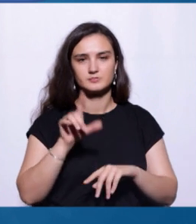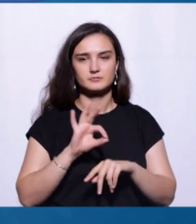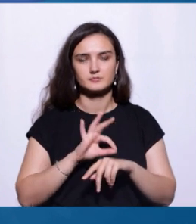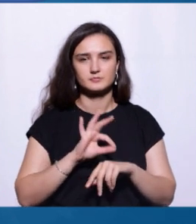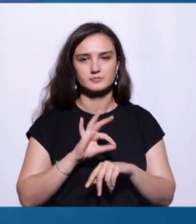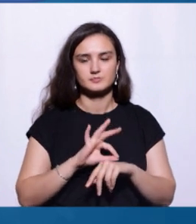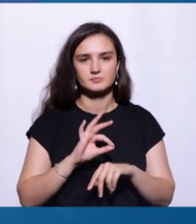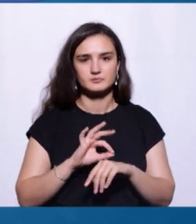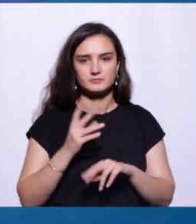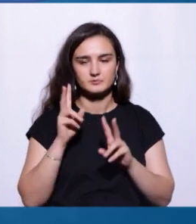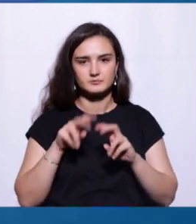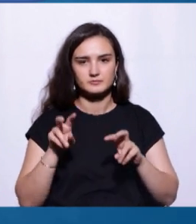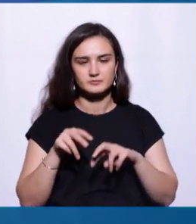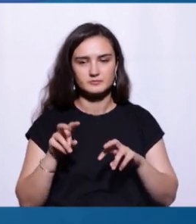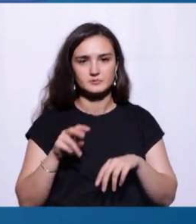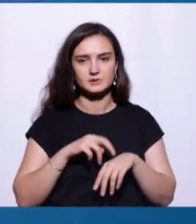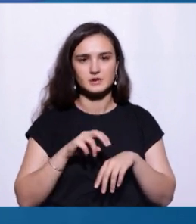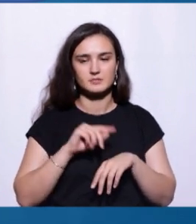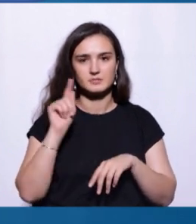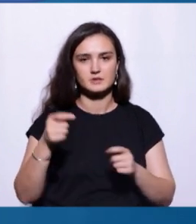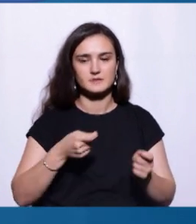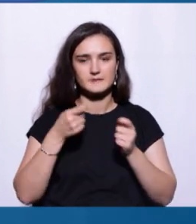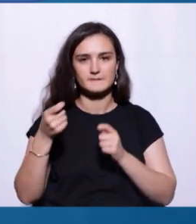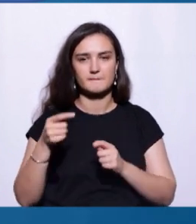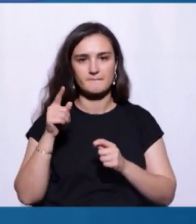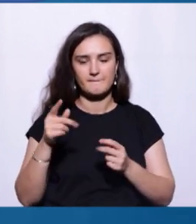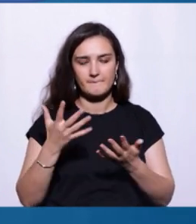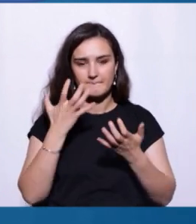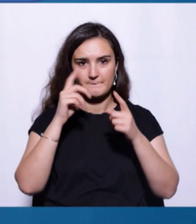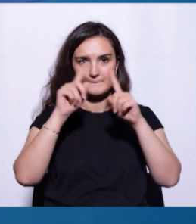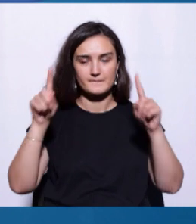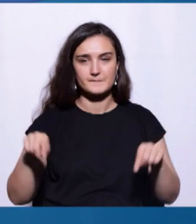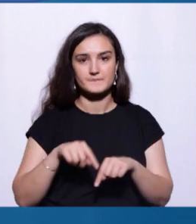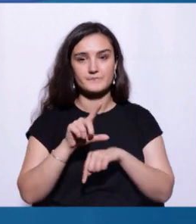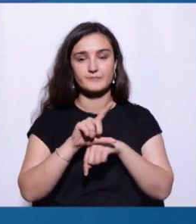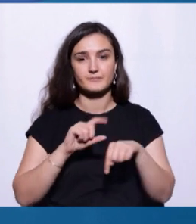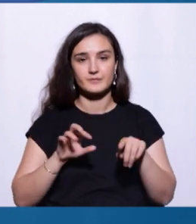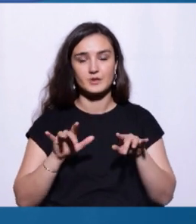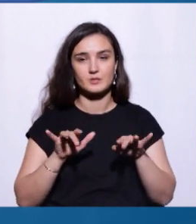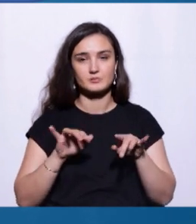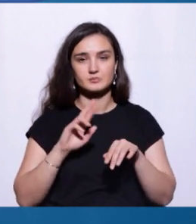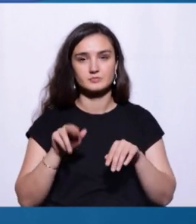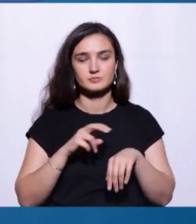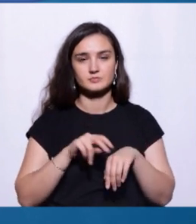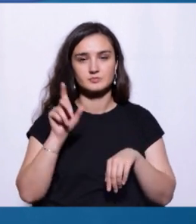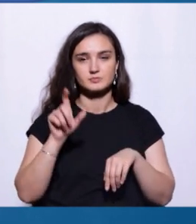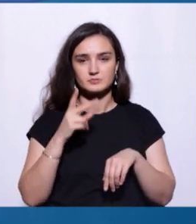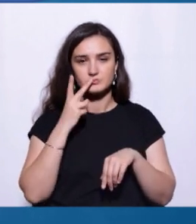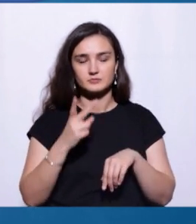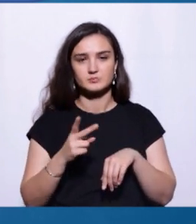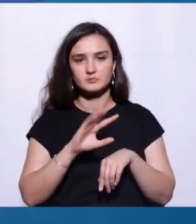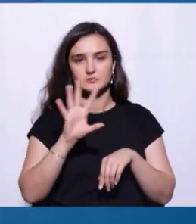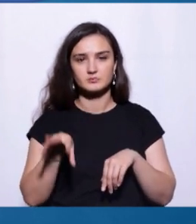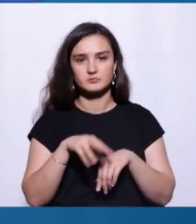patient takes the recording device to the doctor. The images are downloaded to a computer and the doctor looks at them